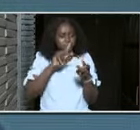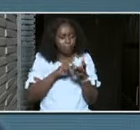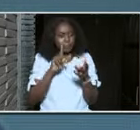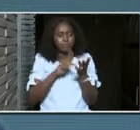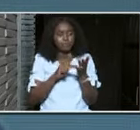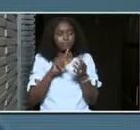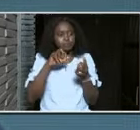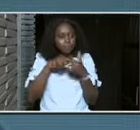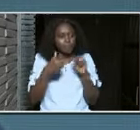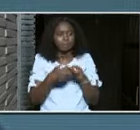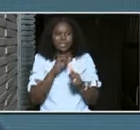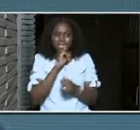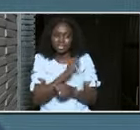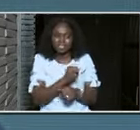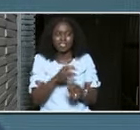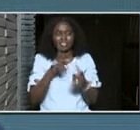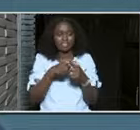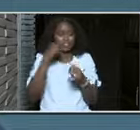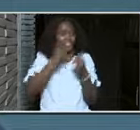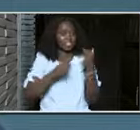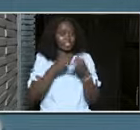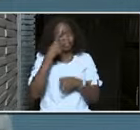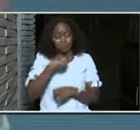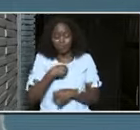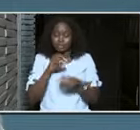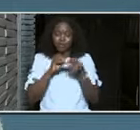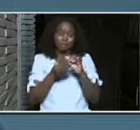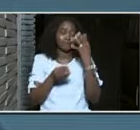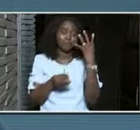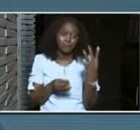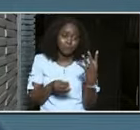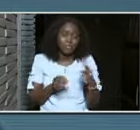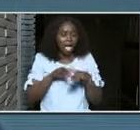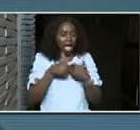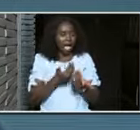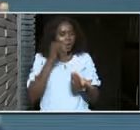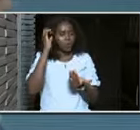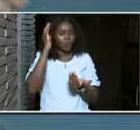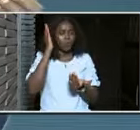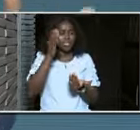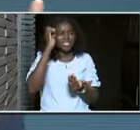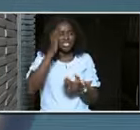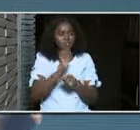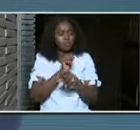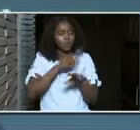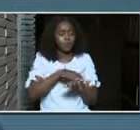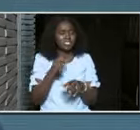finally, for me, number four, how is he going to address the issue of medical